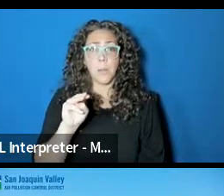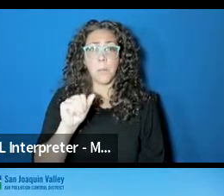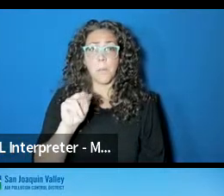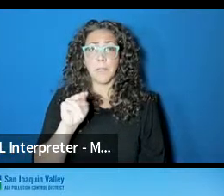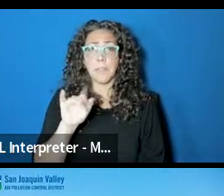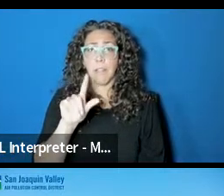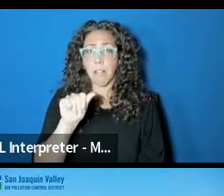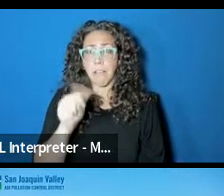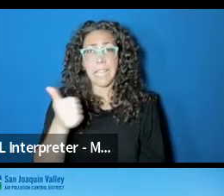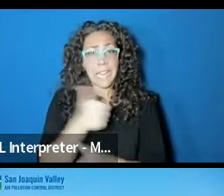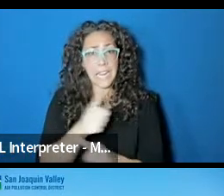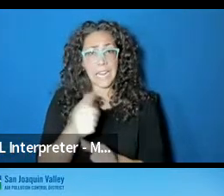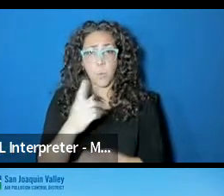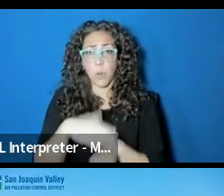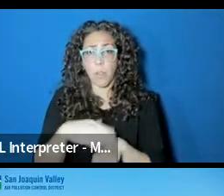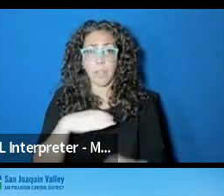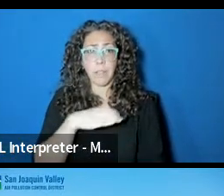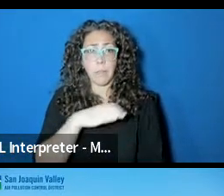on the committee.